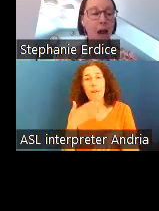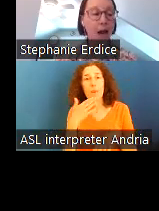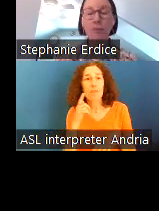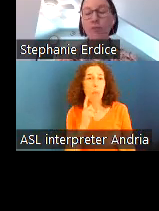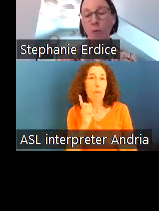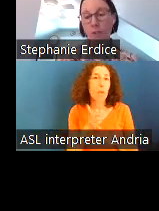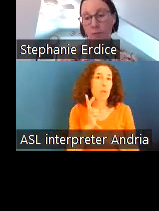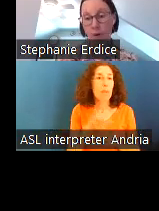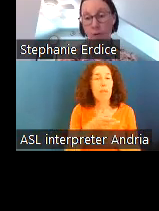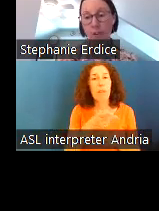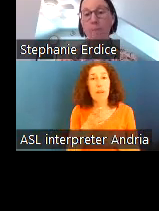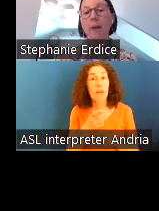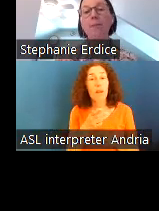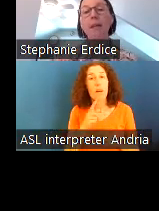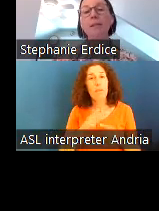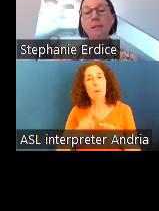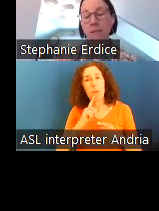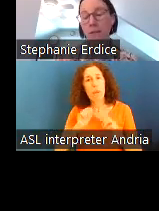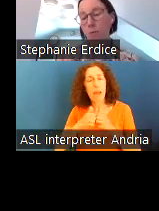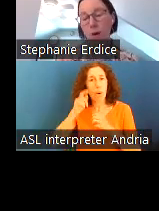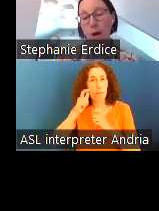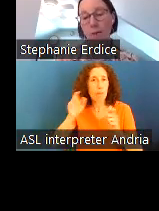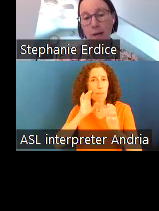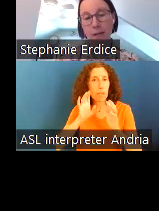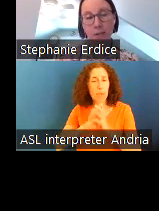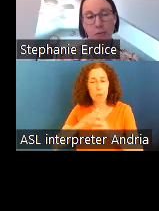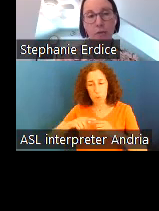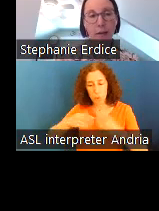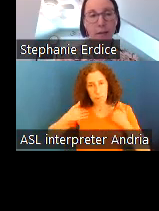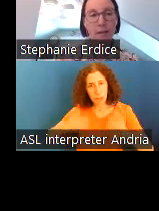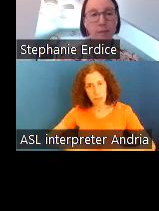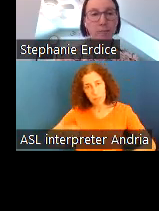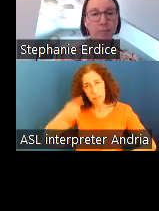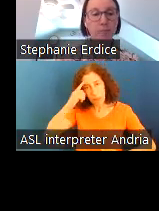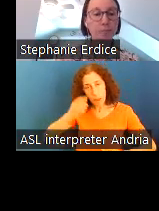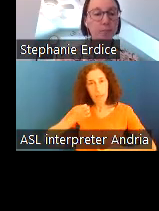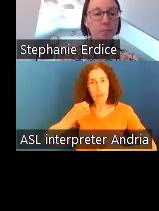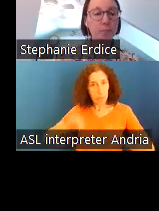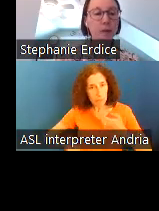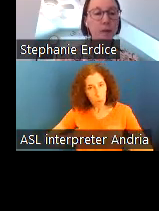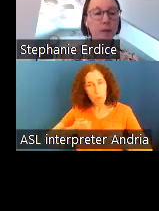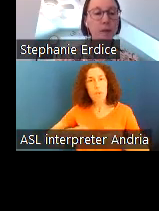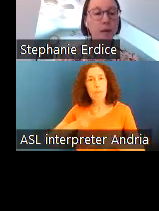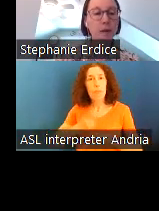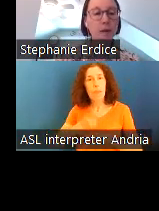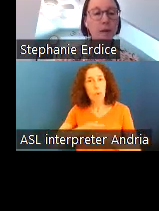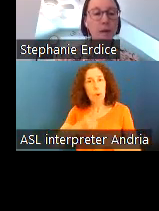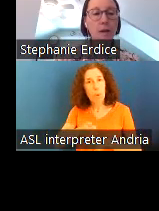an entire force of folks that can sustain the work of ending sexual violence.